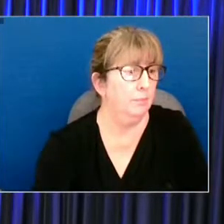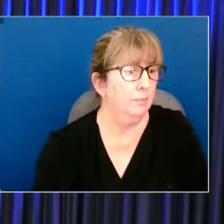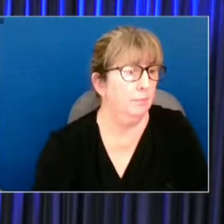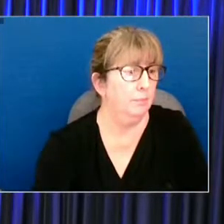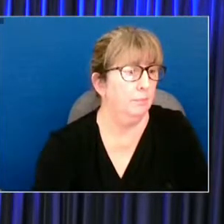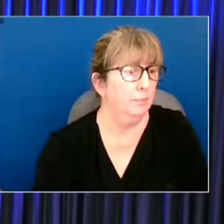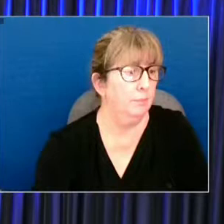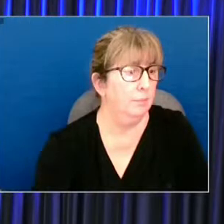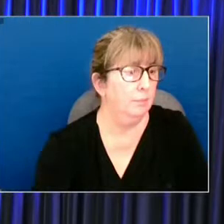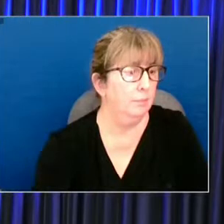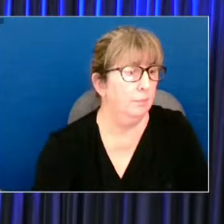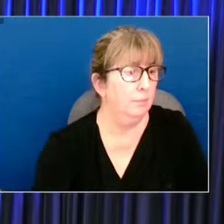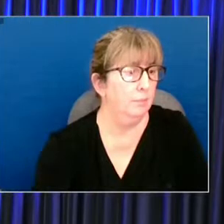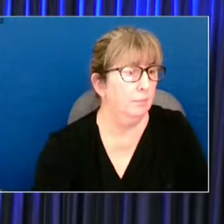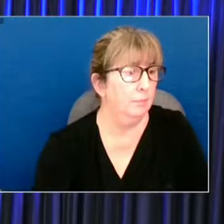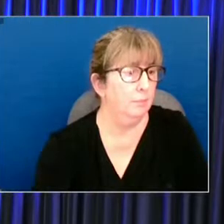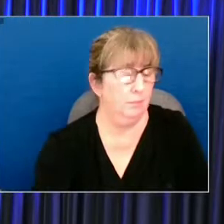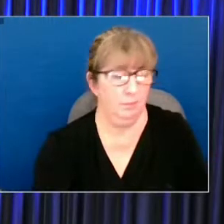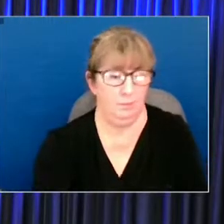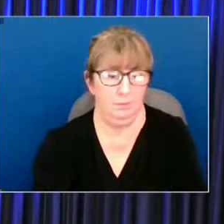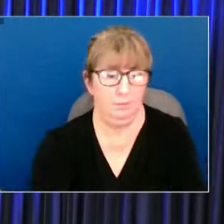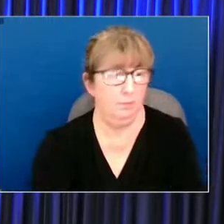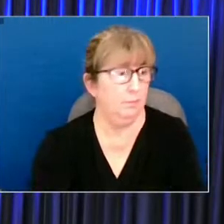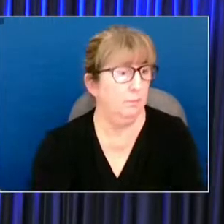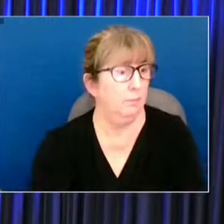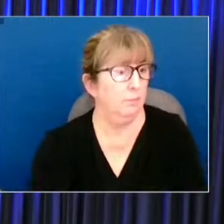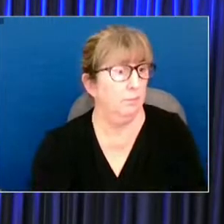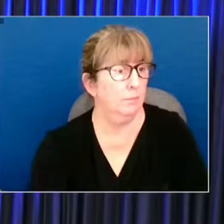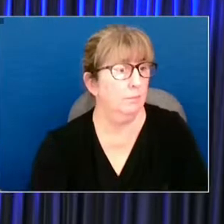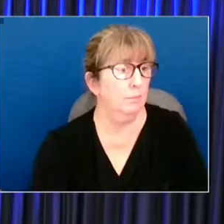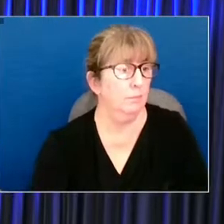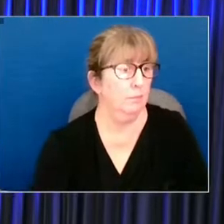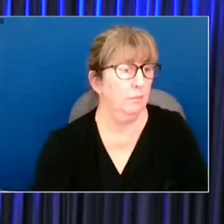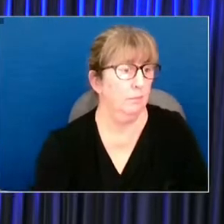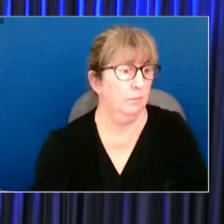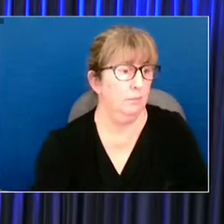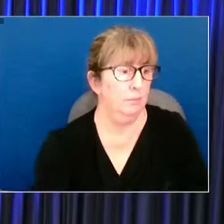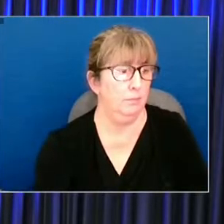Have her stand by, please. Okay.